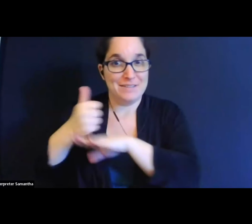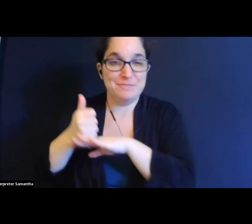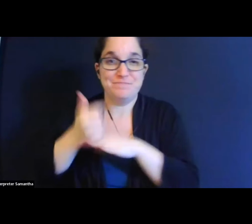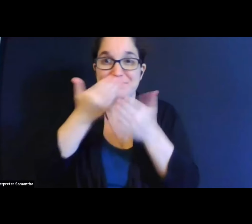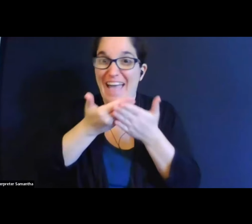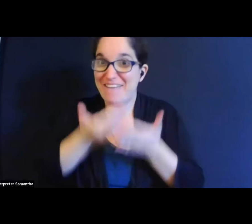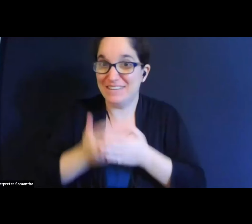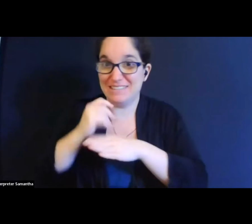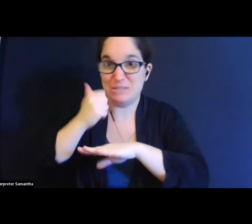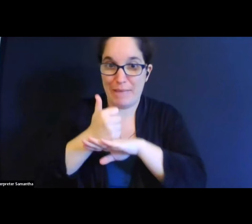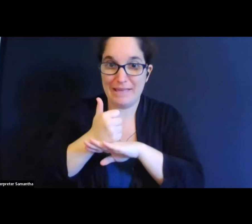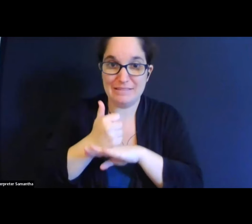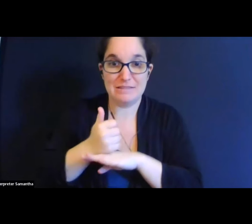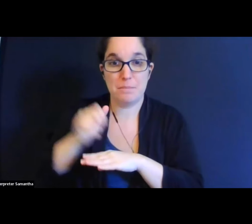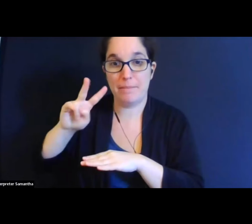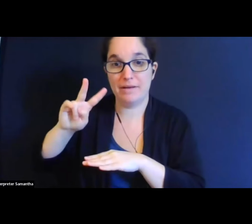vaping is evidence based.